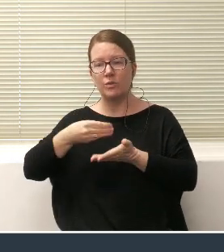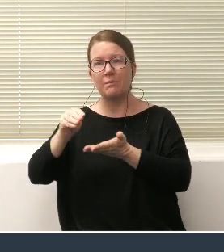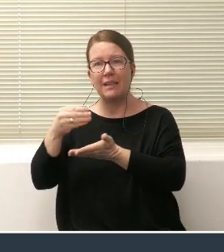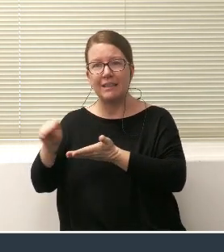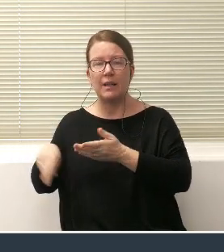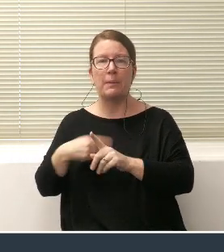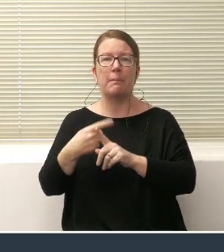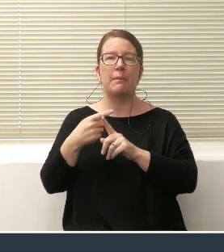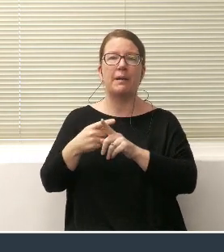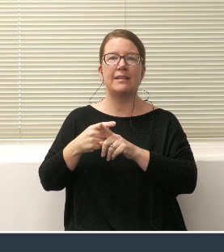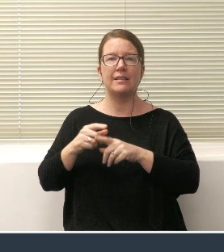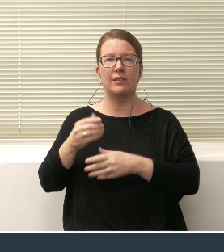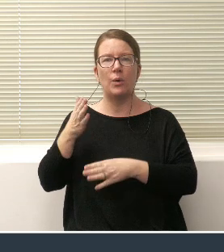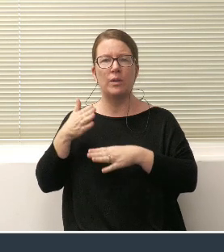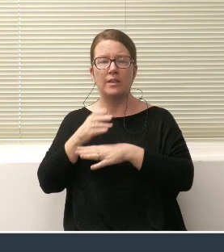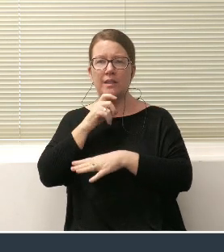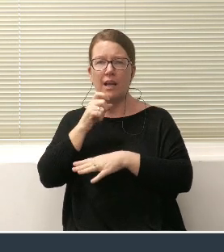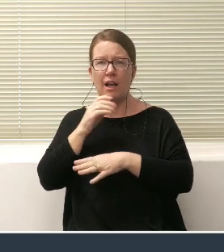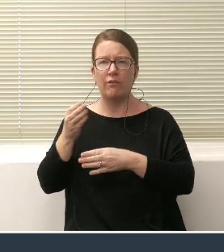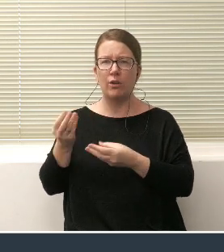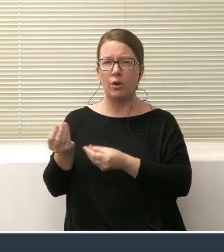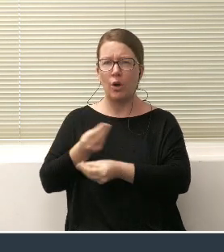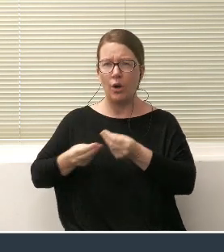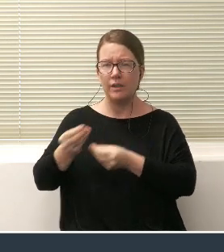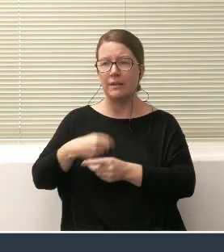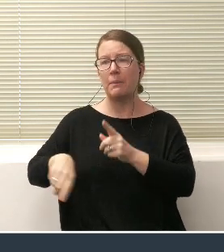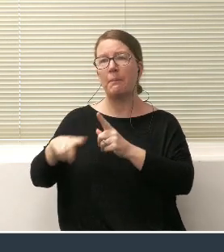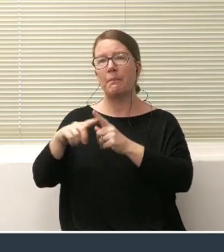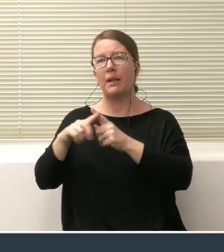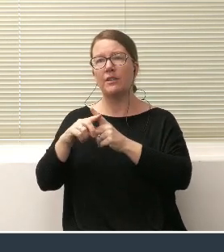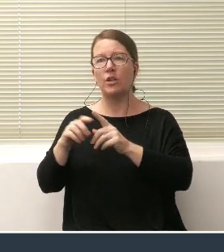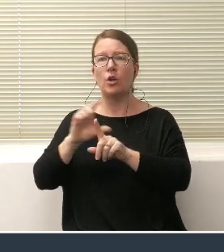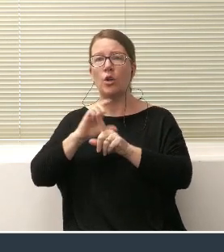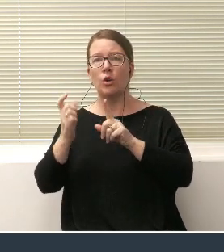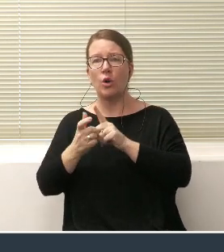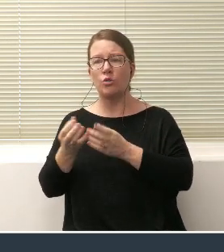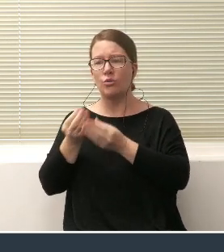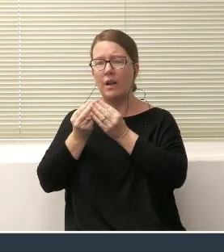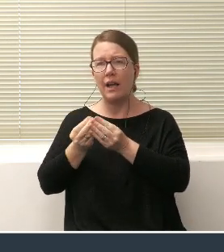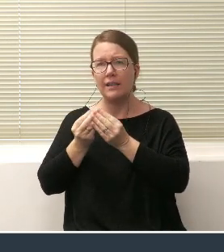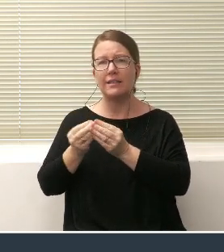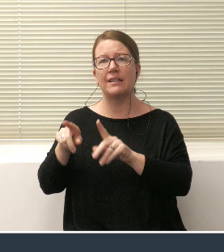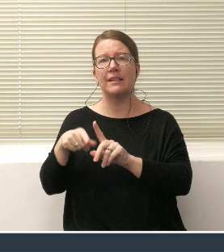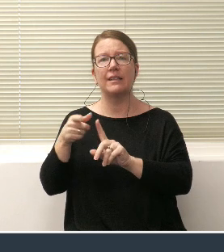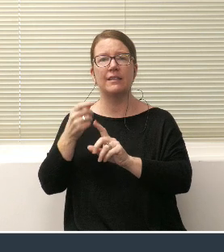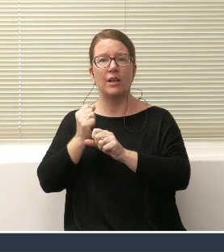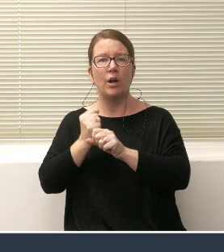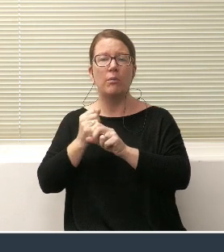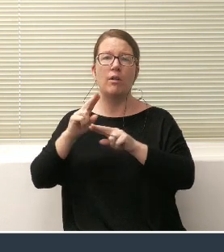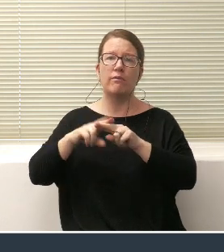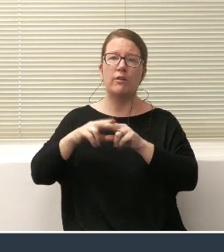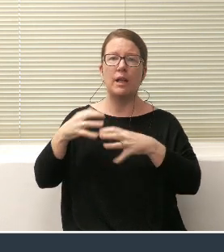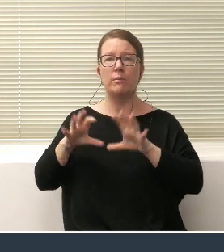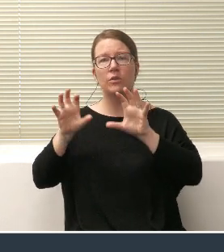costs and the preservation of cultural and historical assets such as the Faraday and the aquarium. I won't go into detail about these here, but